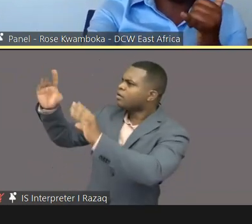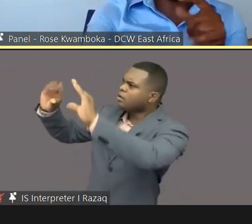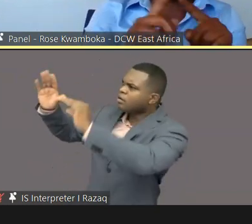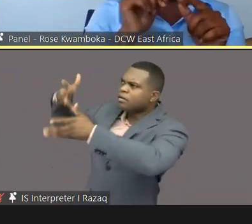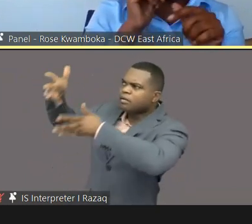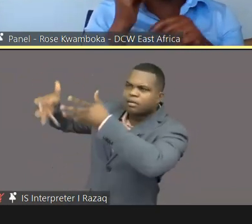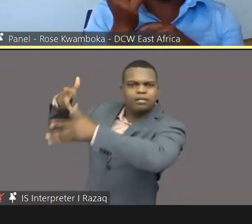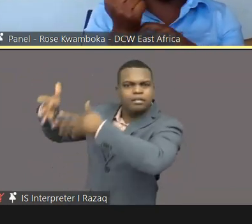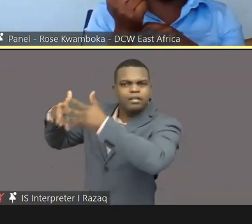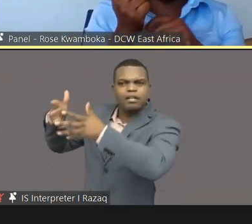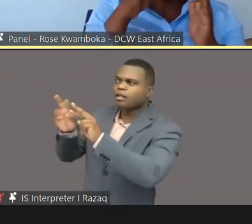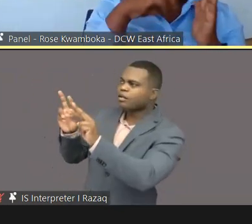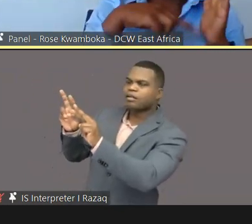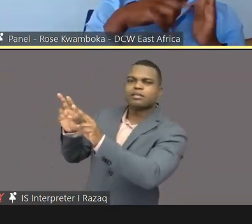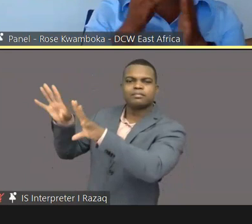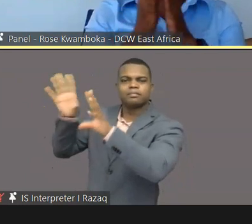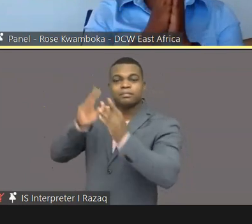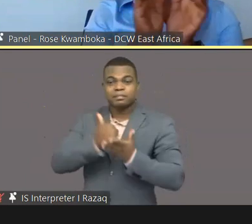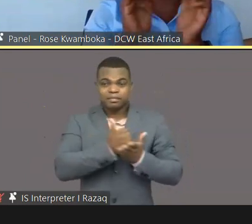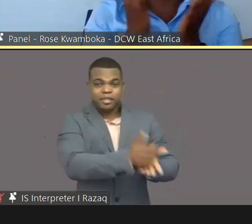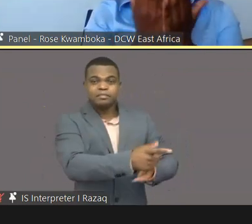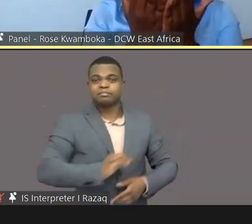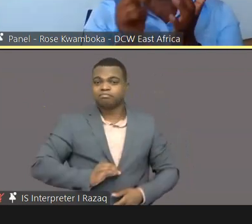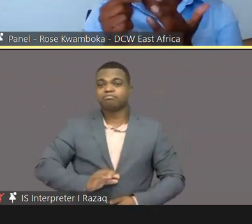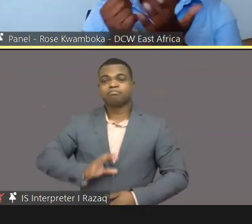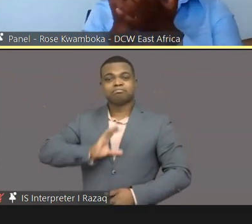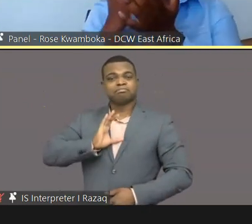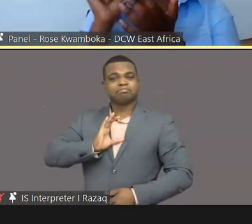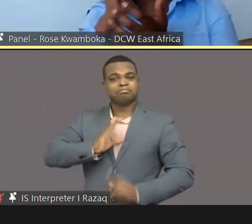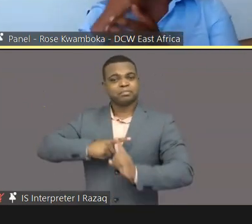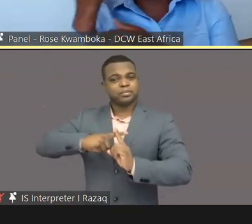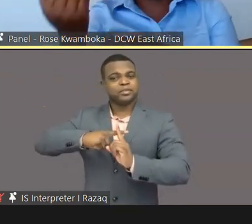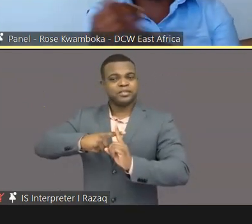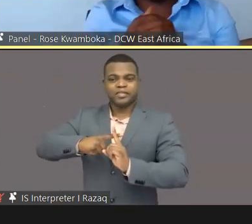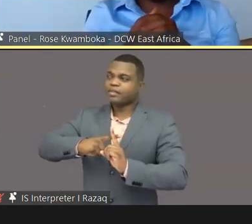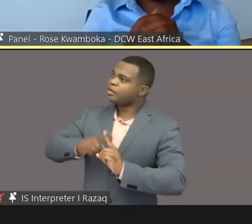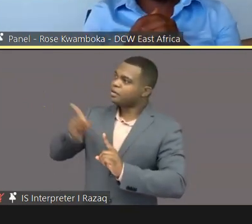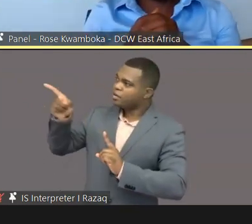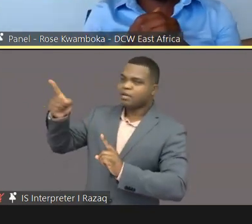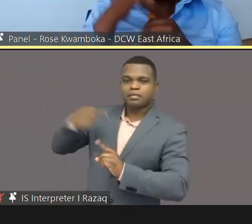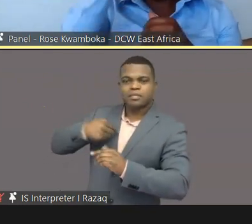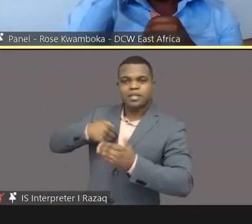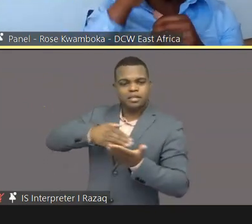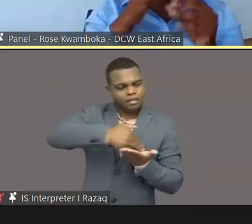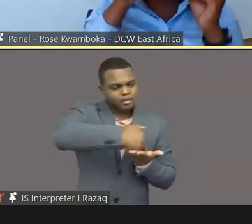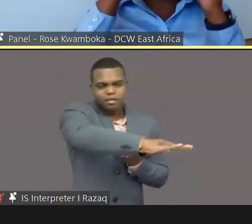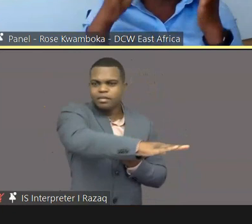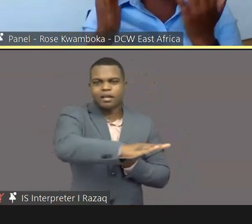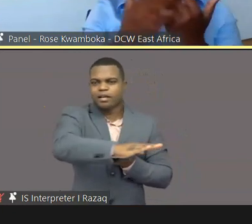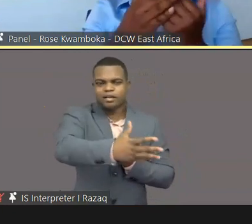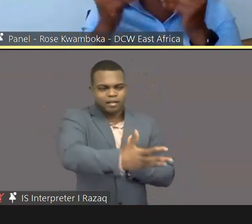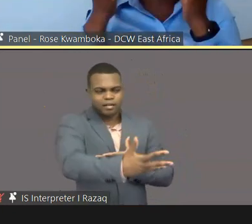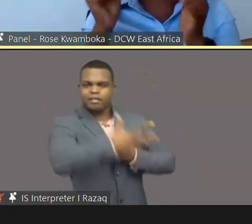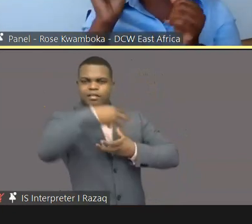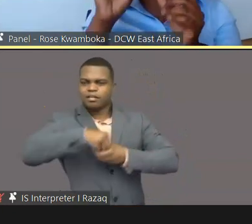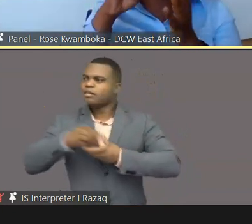And then lastly, but not least, reading of storybooks to the deaf child.